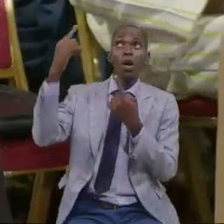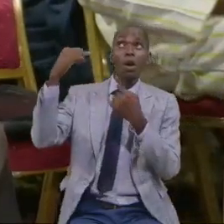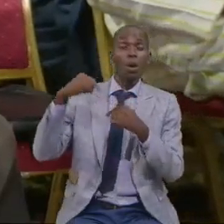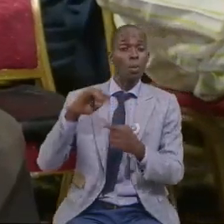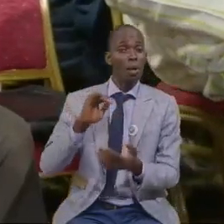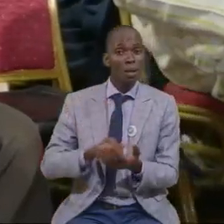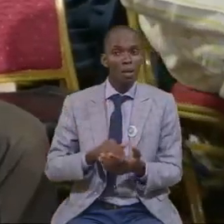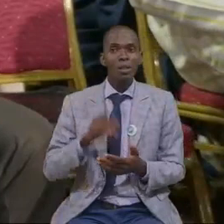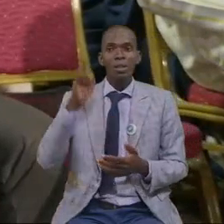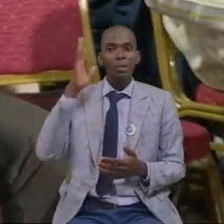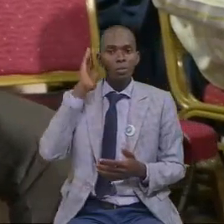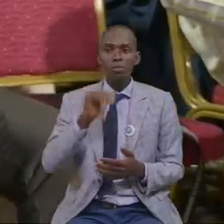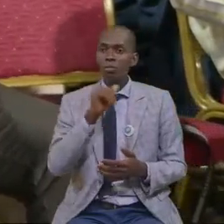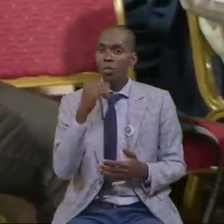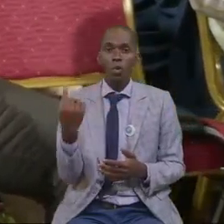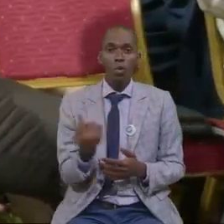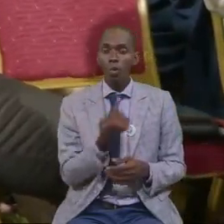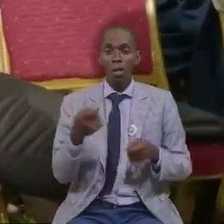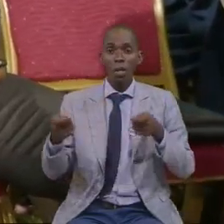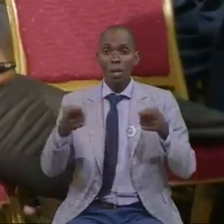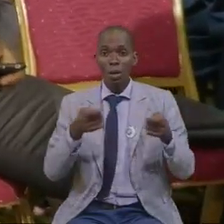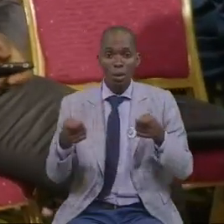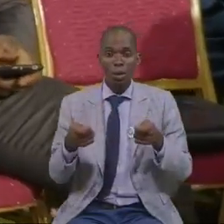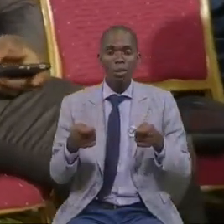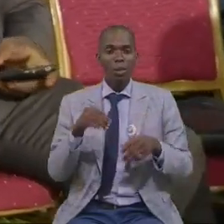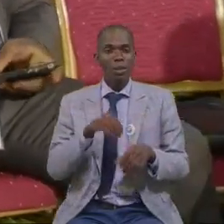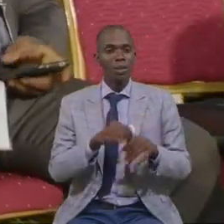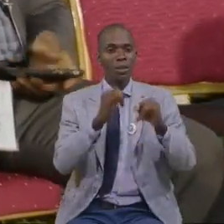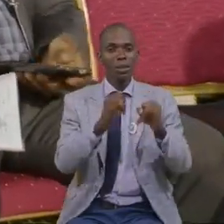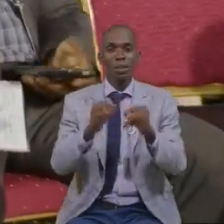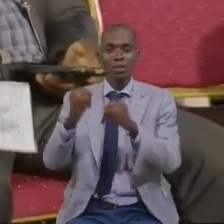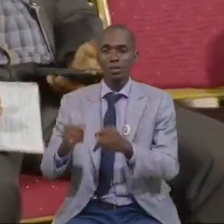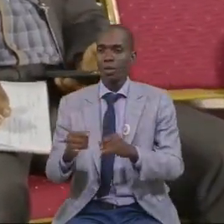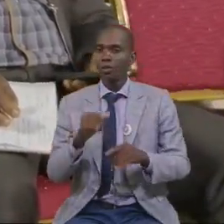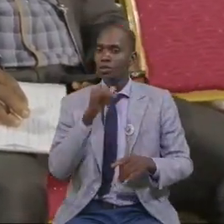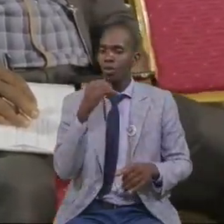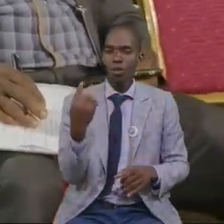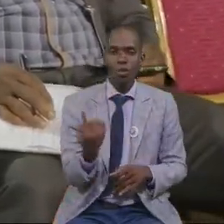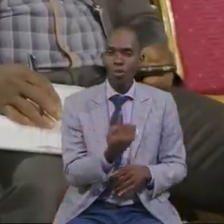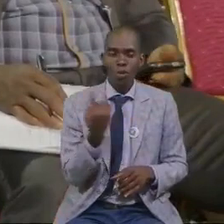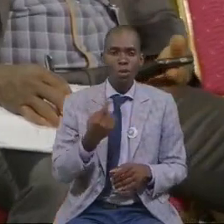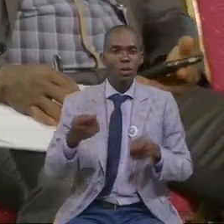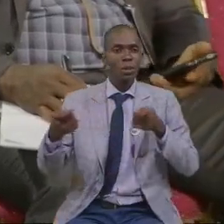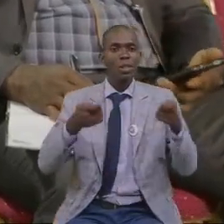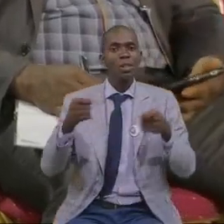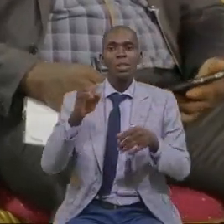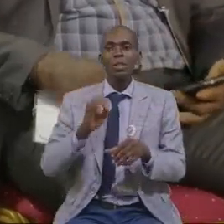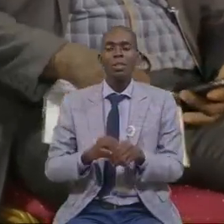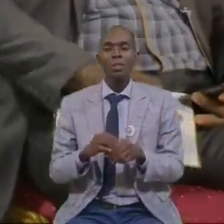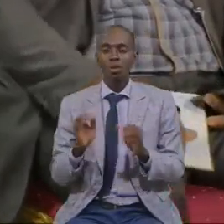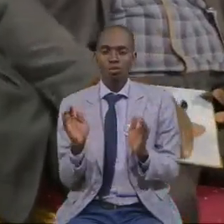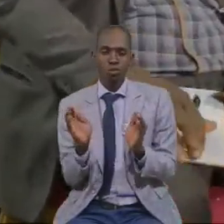will not only reign in individuals, he will not only reign in